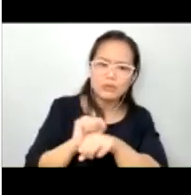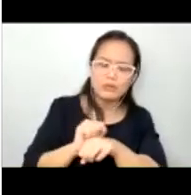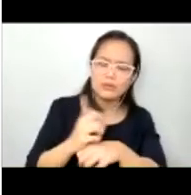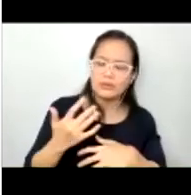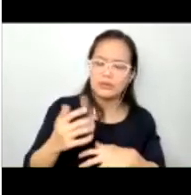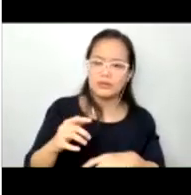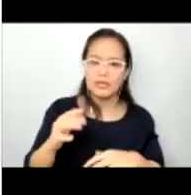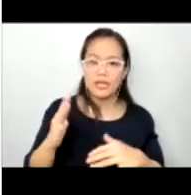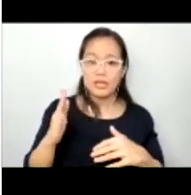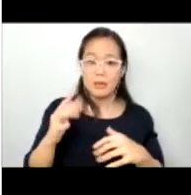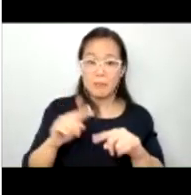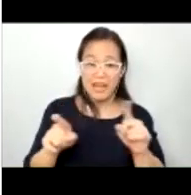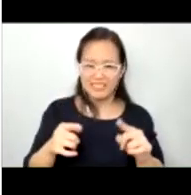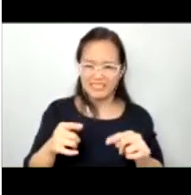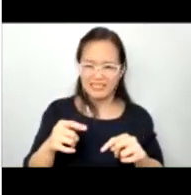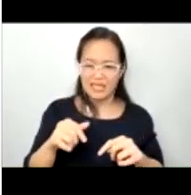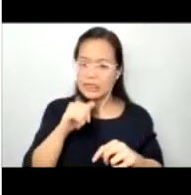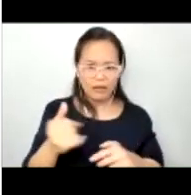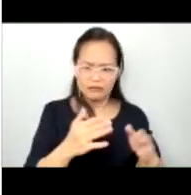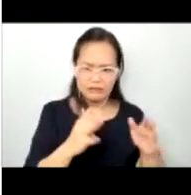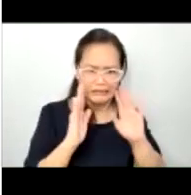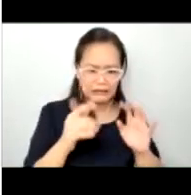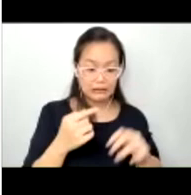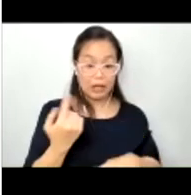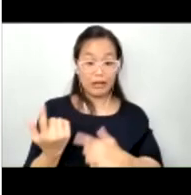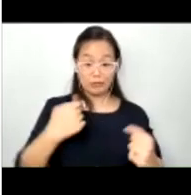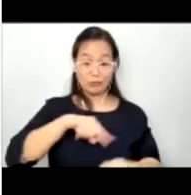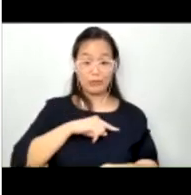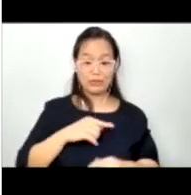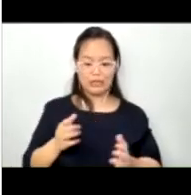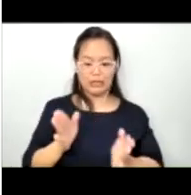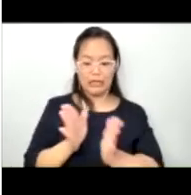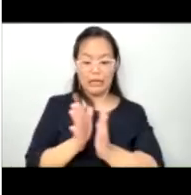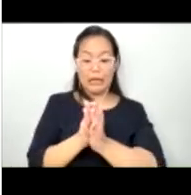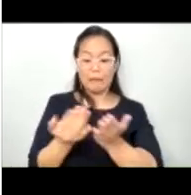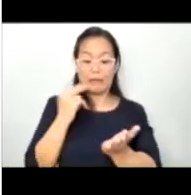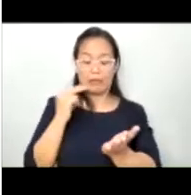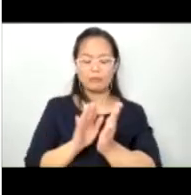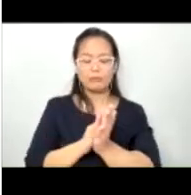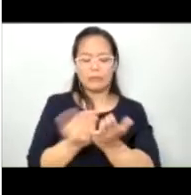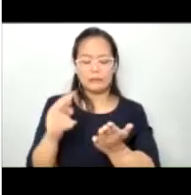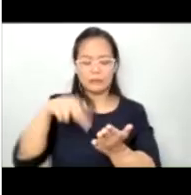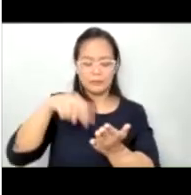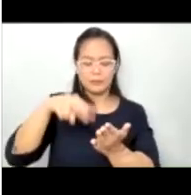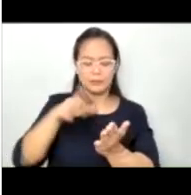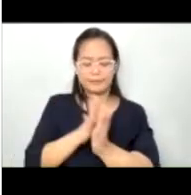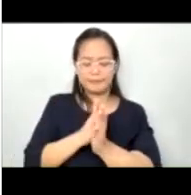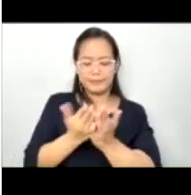to each other, the tendency was to pore over our notes while we were waiting for our turn.